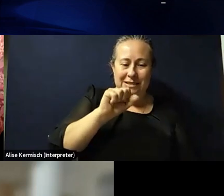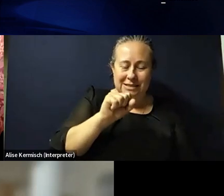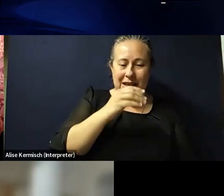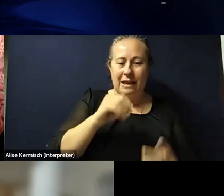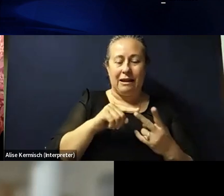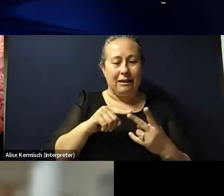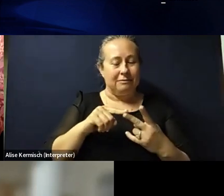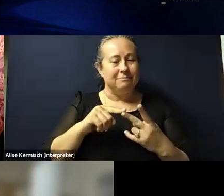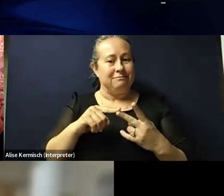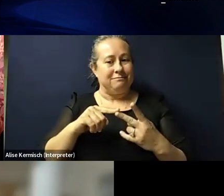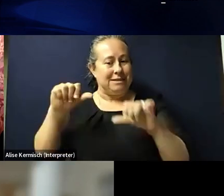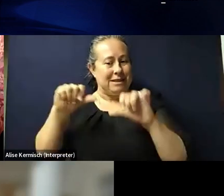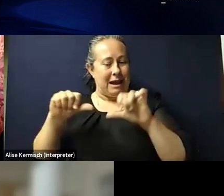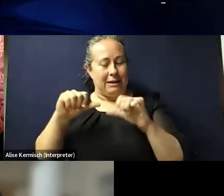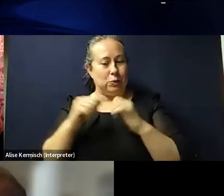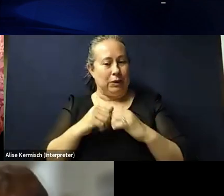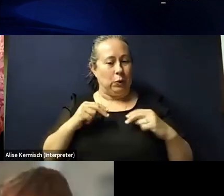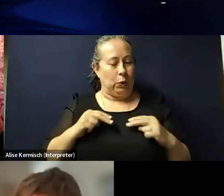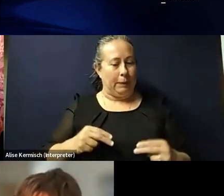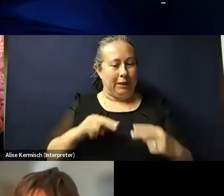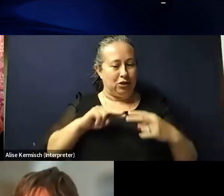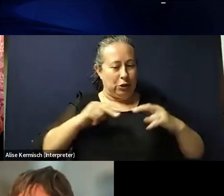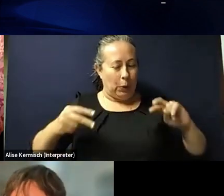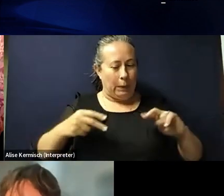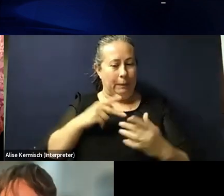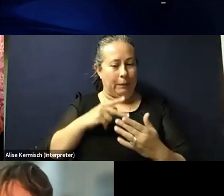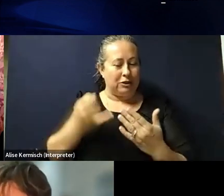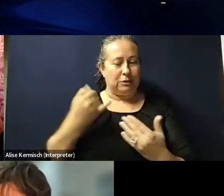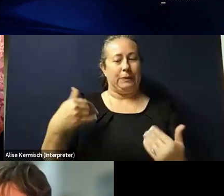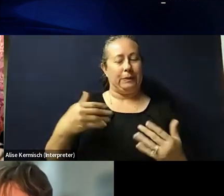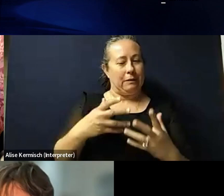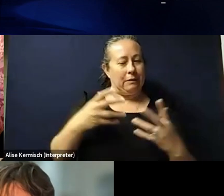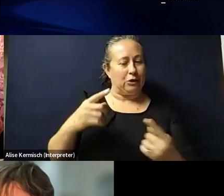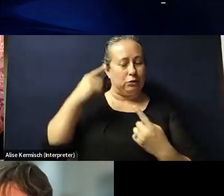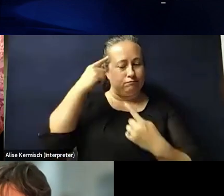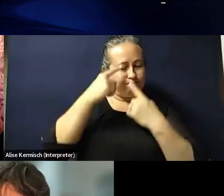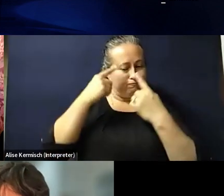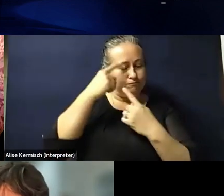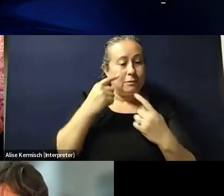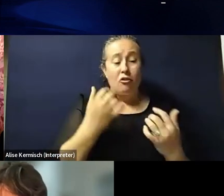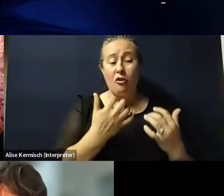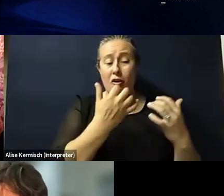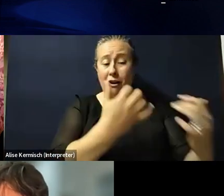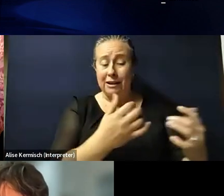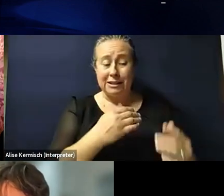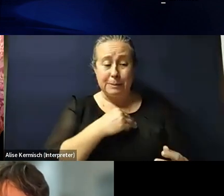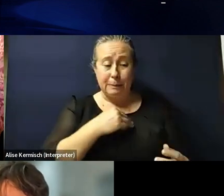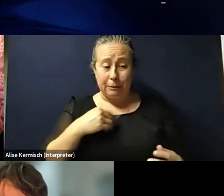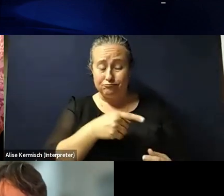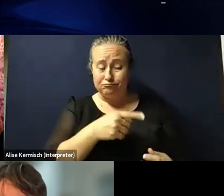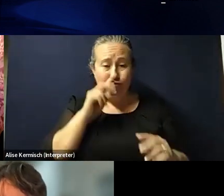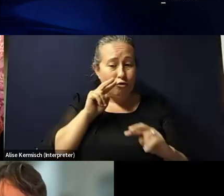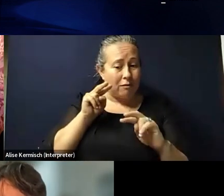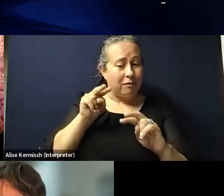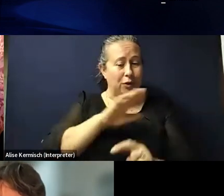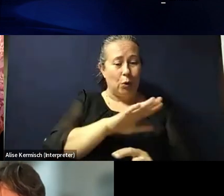particularly the Human Genome Project, gave me so much to think about. So audience members, we look forward to your